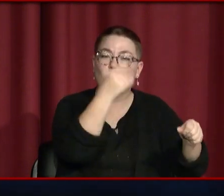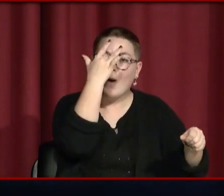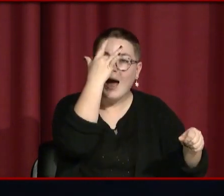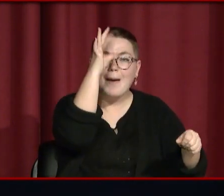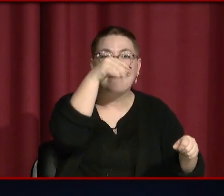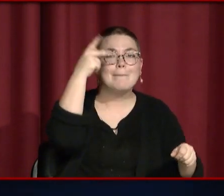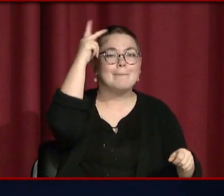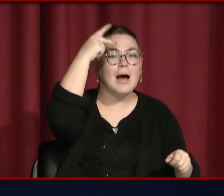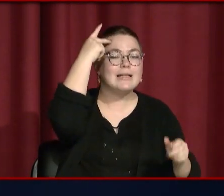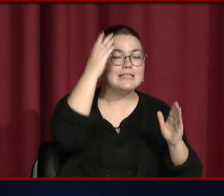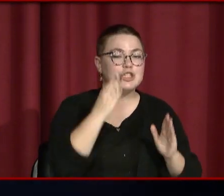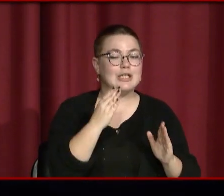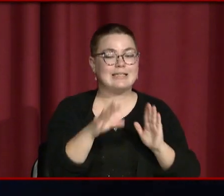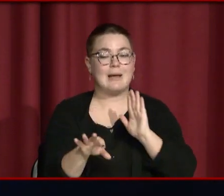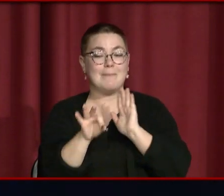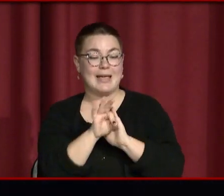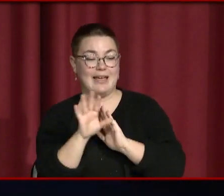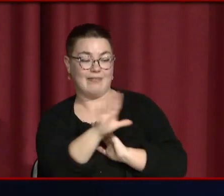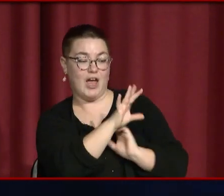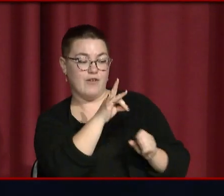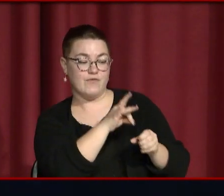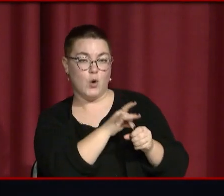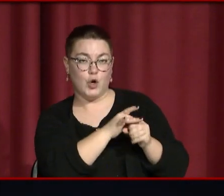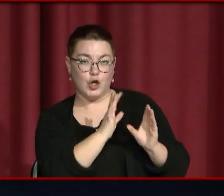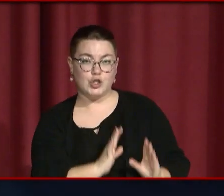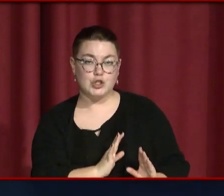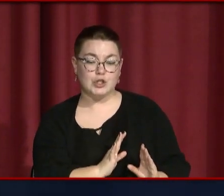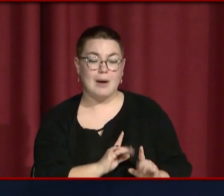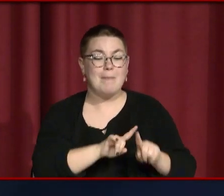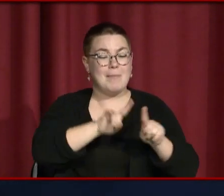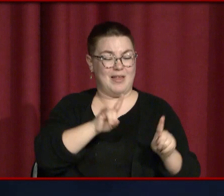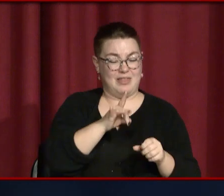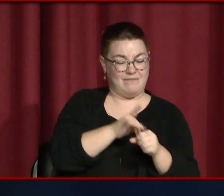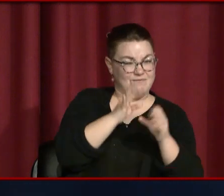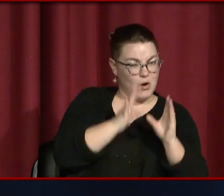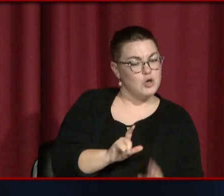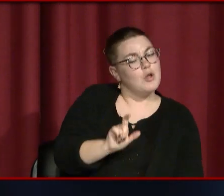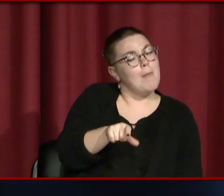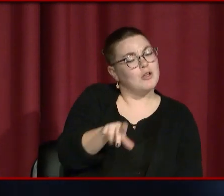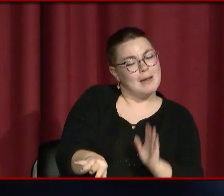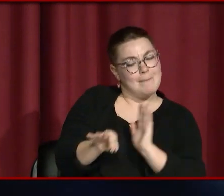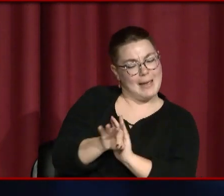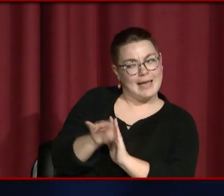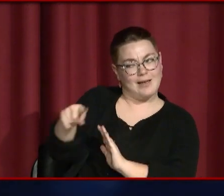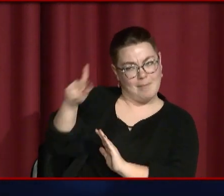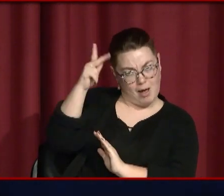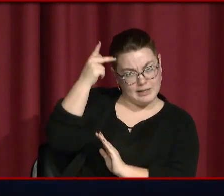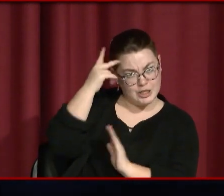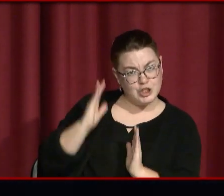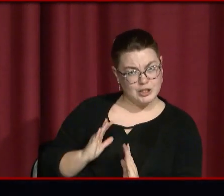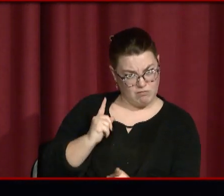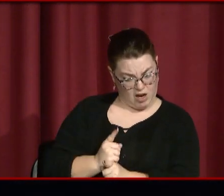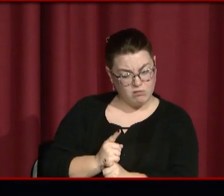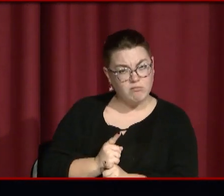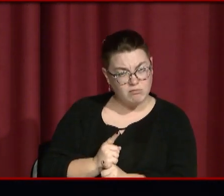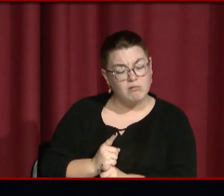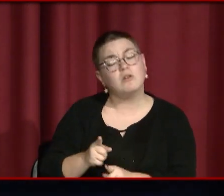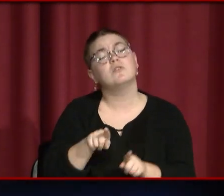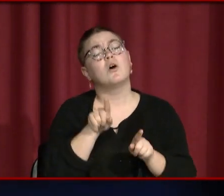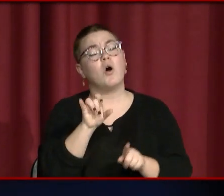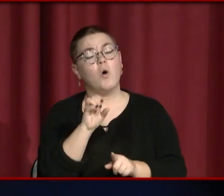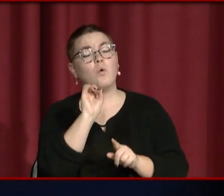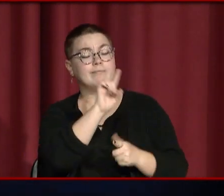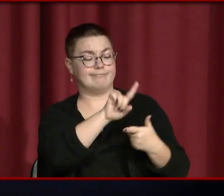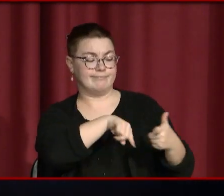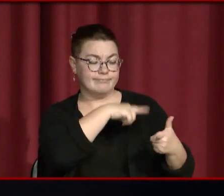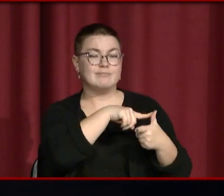their voters instead of the voters having an opportunity to truly choose their politicians, and we agree that getting